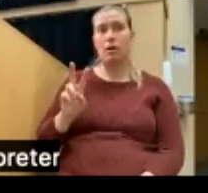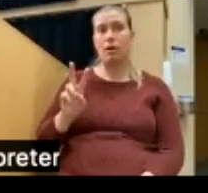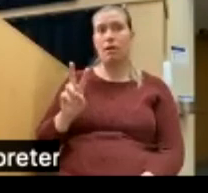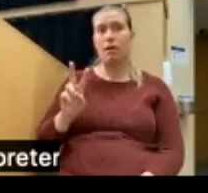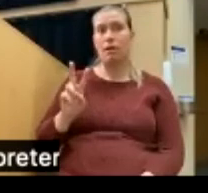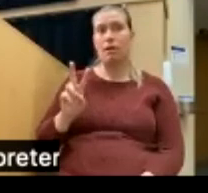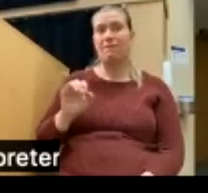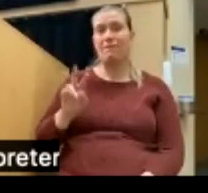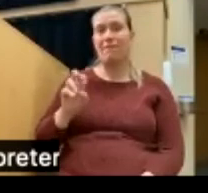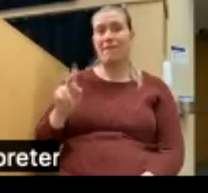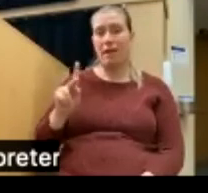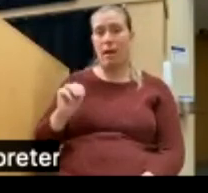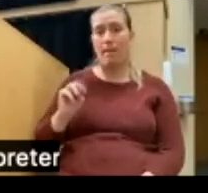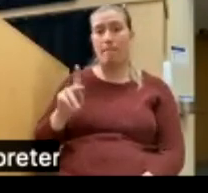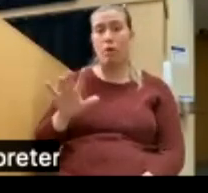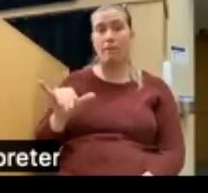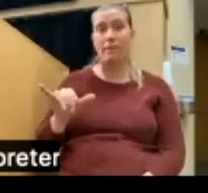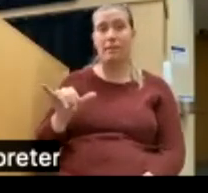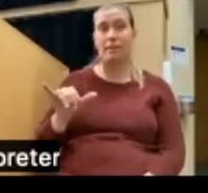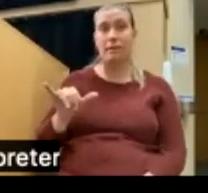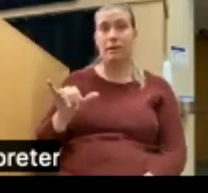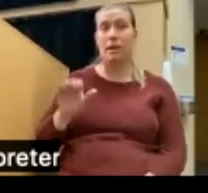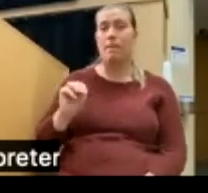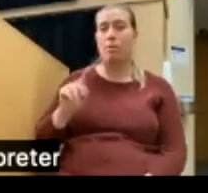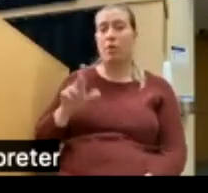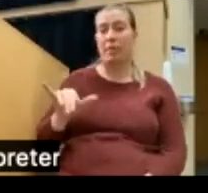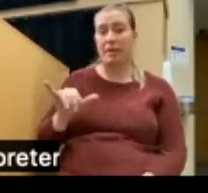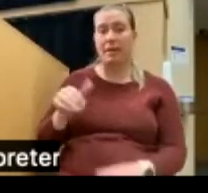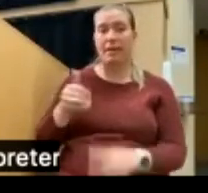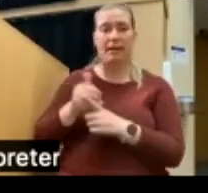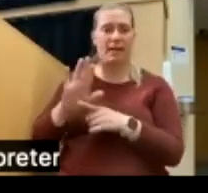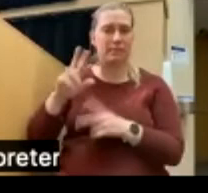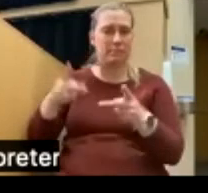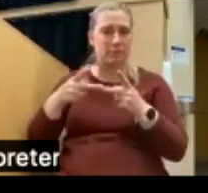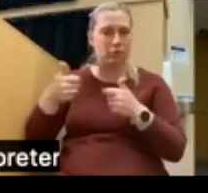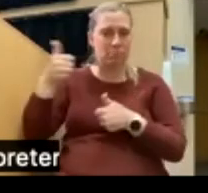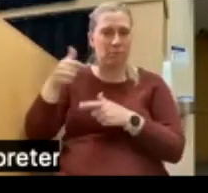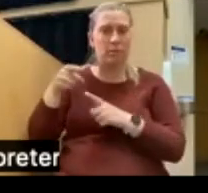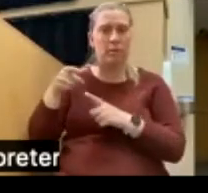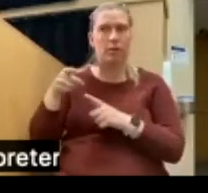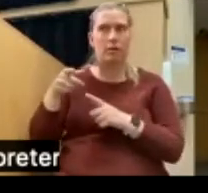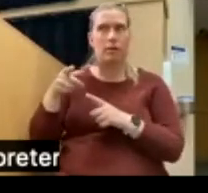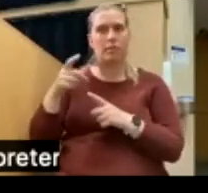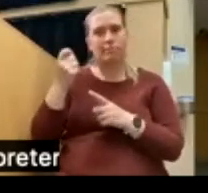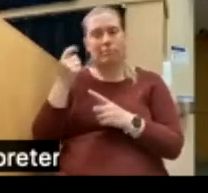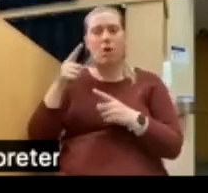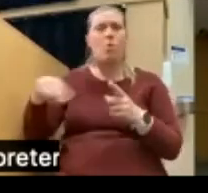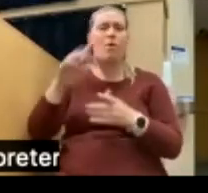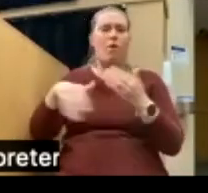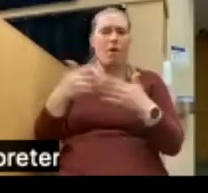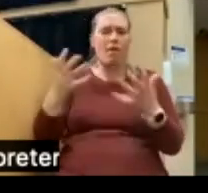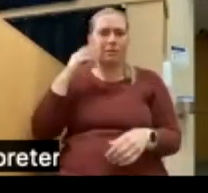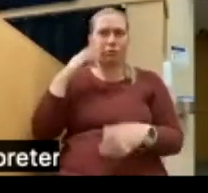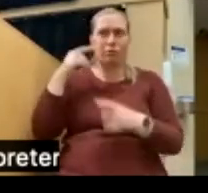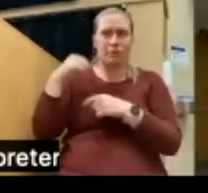too, particularly around social connection, which, you know, of course, we've all experienced a disruption